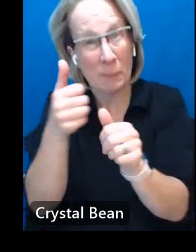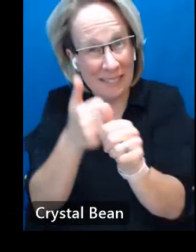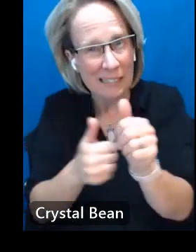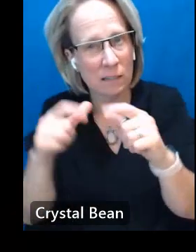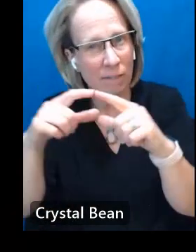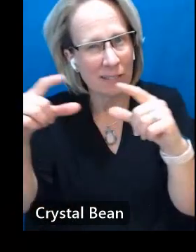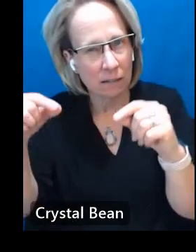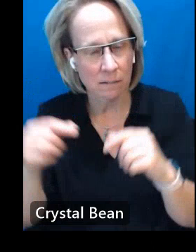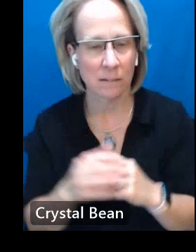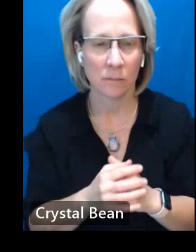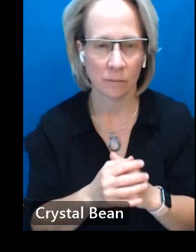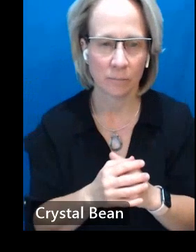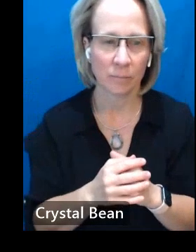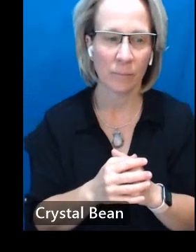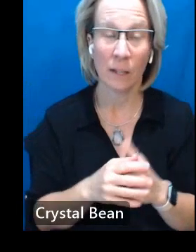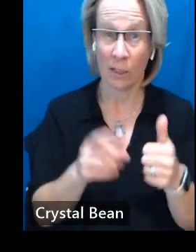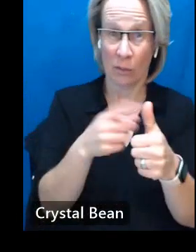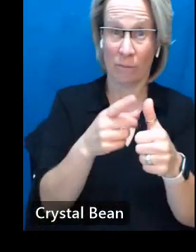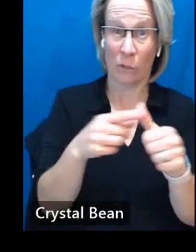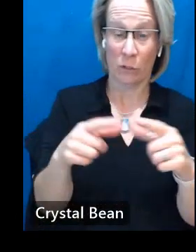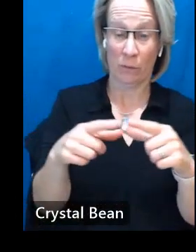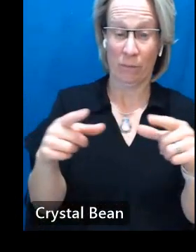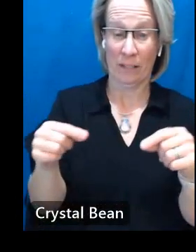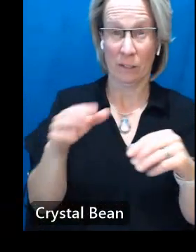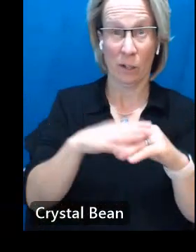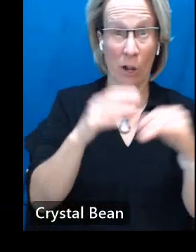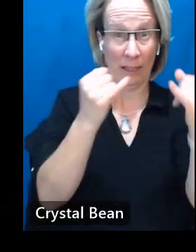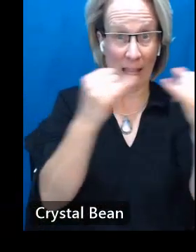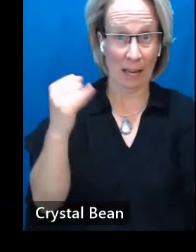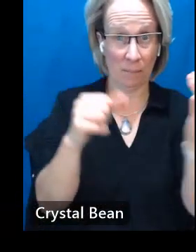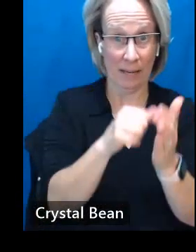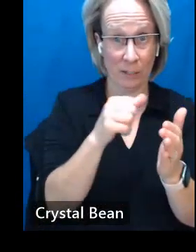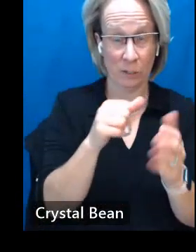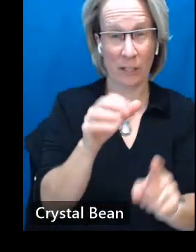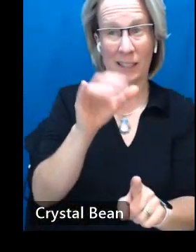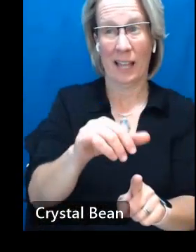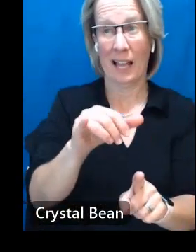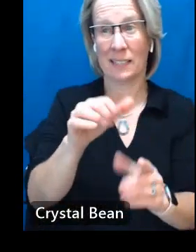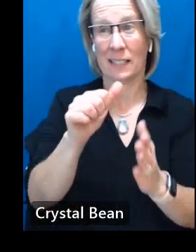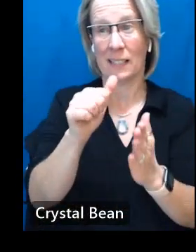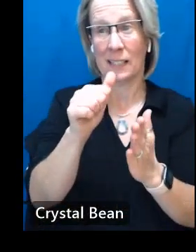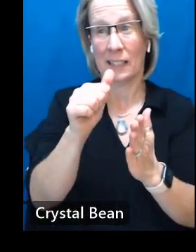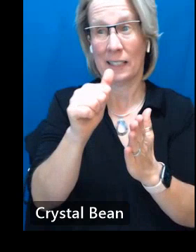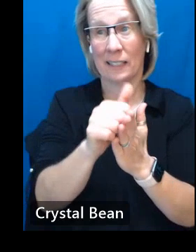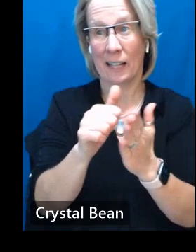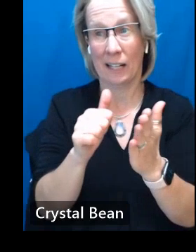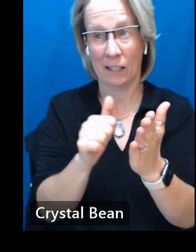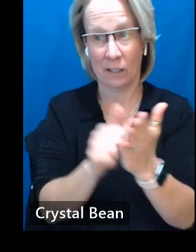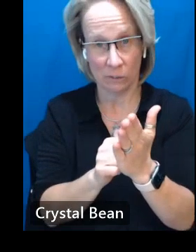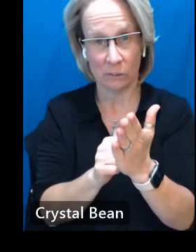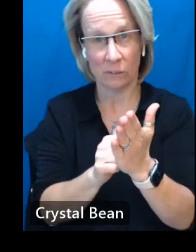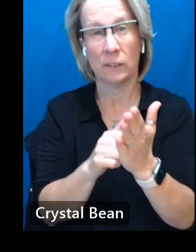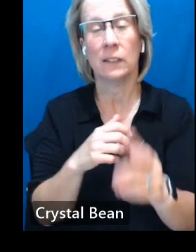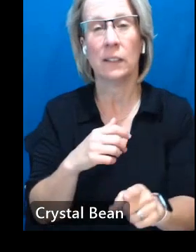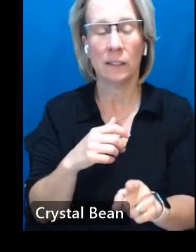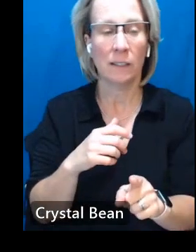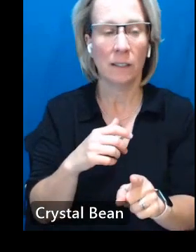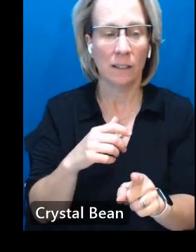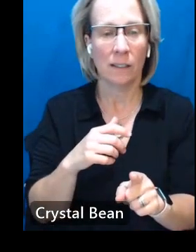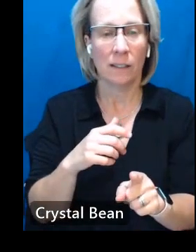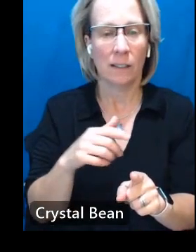So the first field on the line page is the account. So this is going to depend on